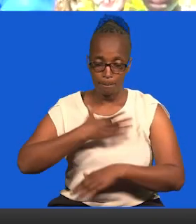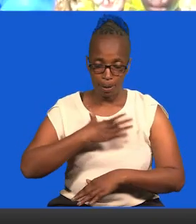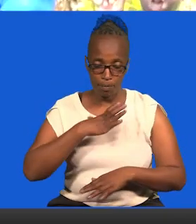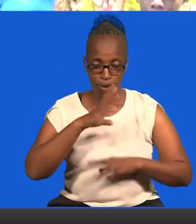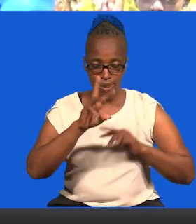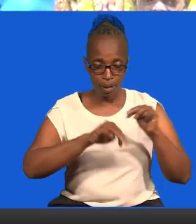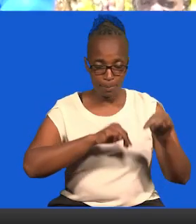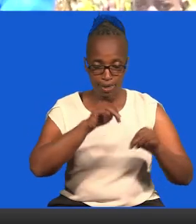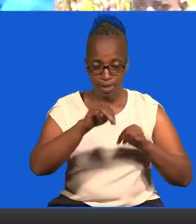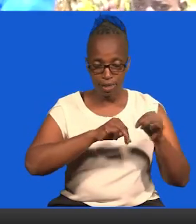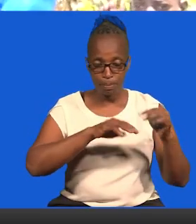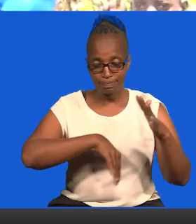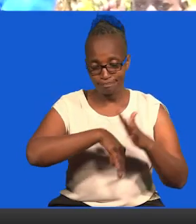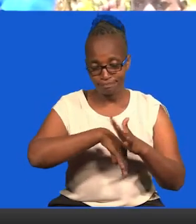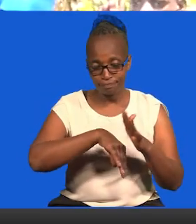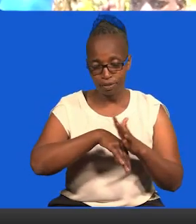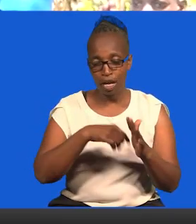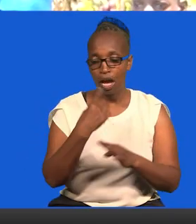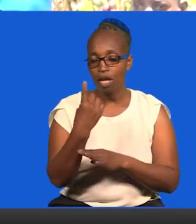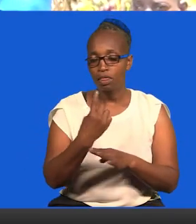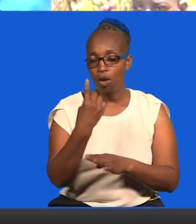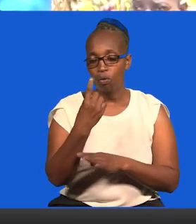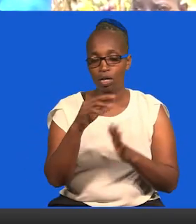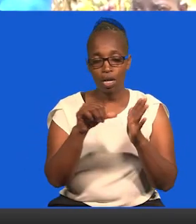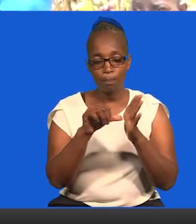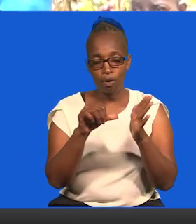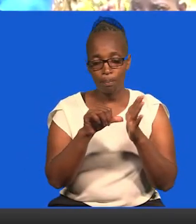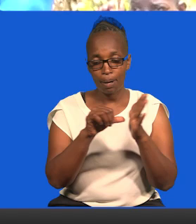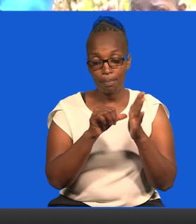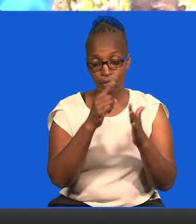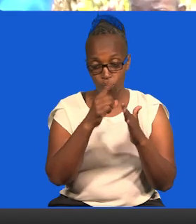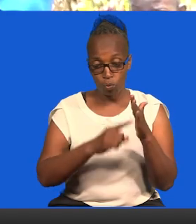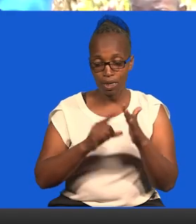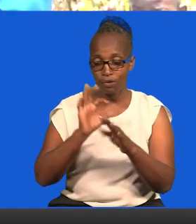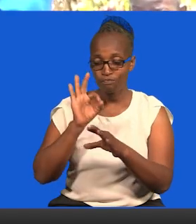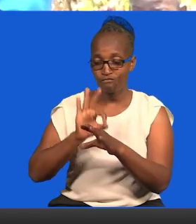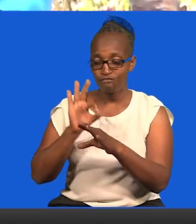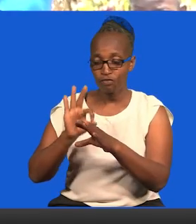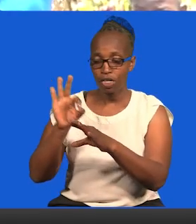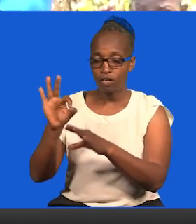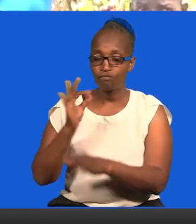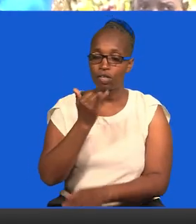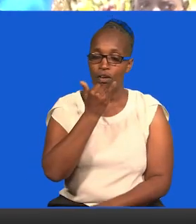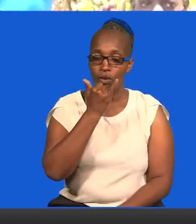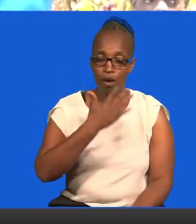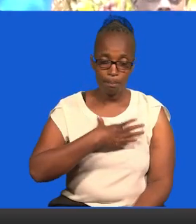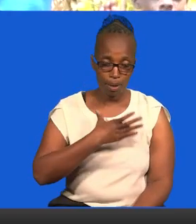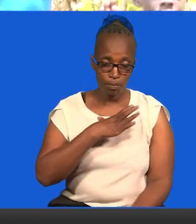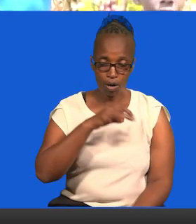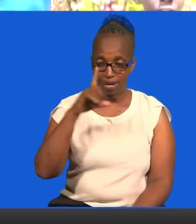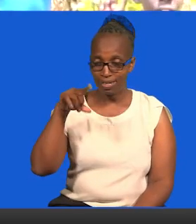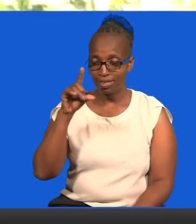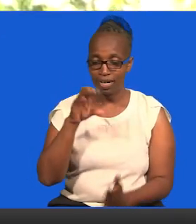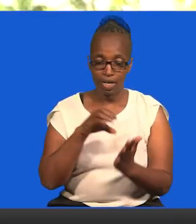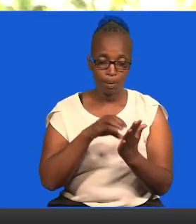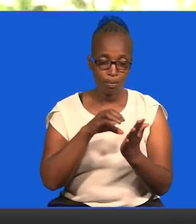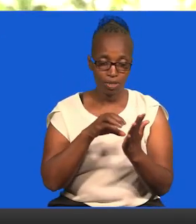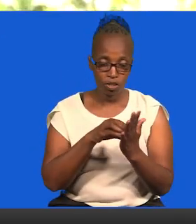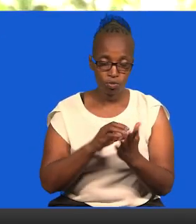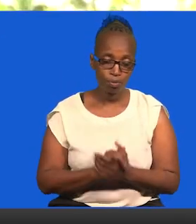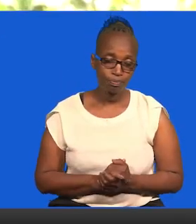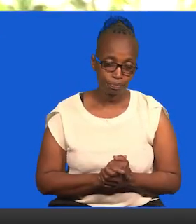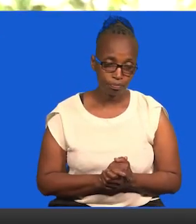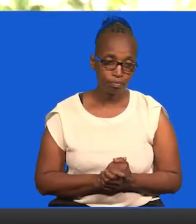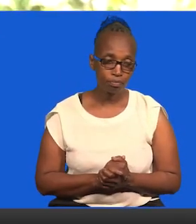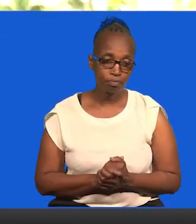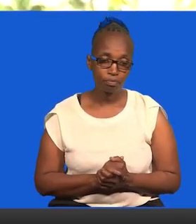in management of soccer in this country. The problem that we have is that we have been electing the wrong people to the right positions. Performance has